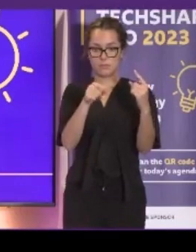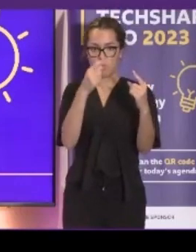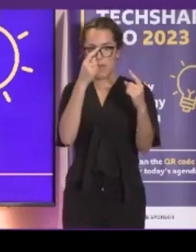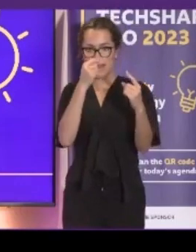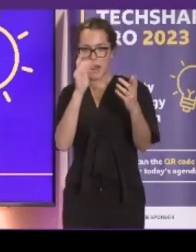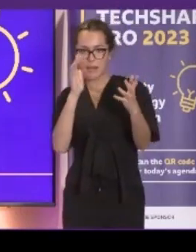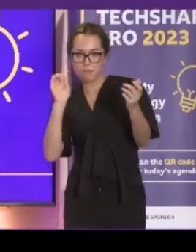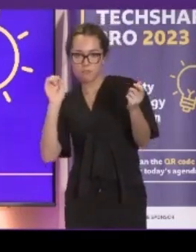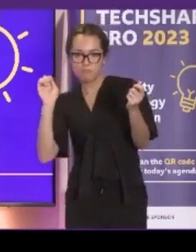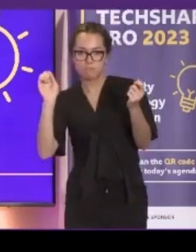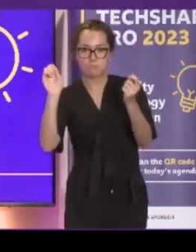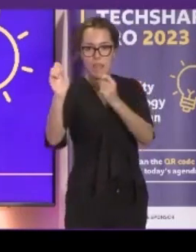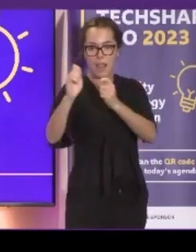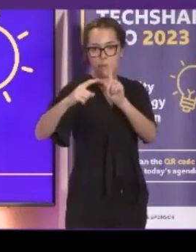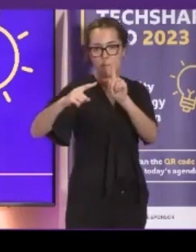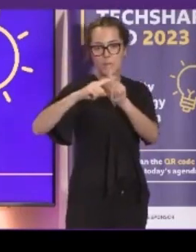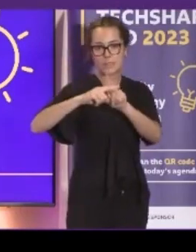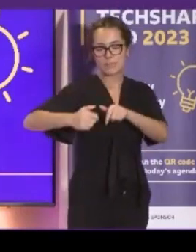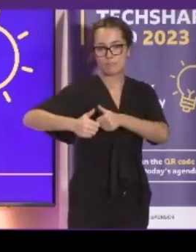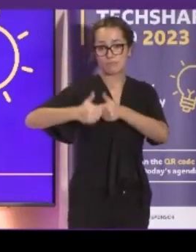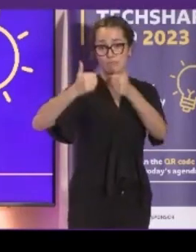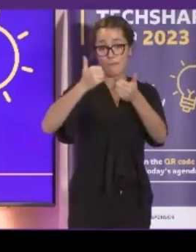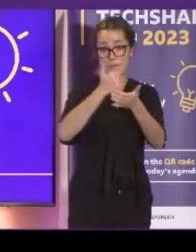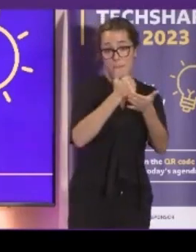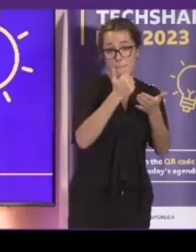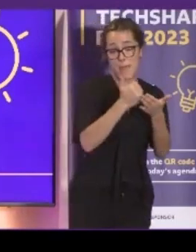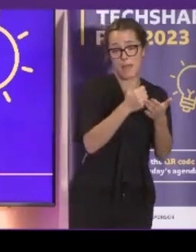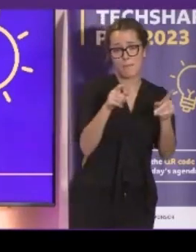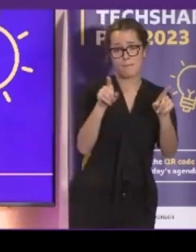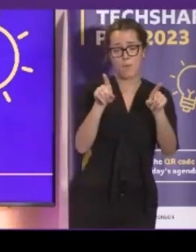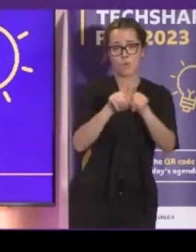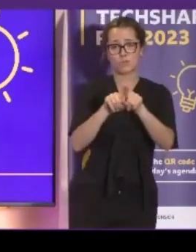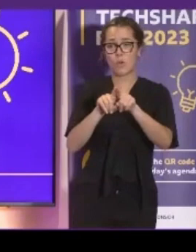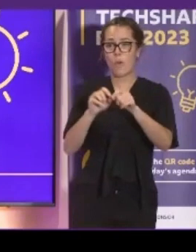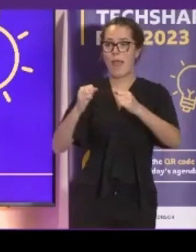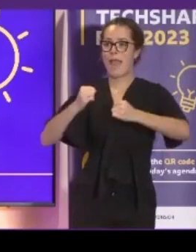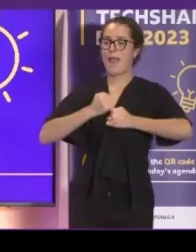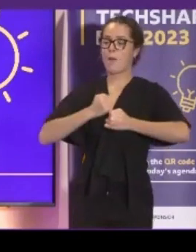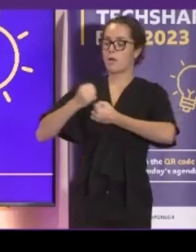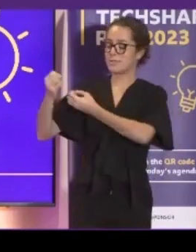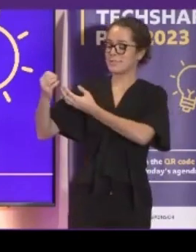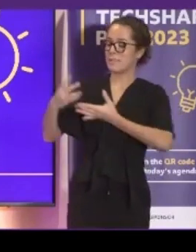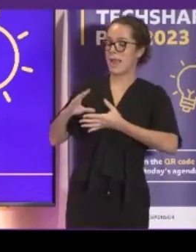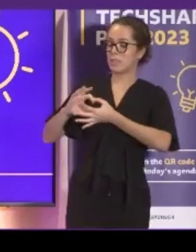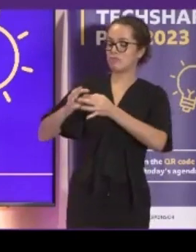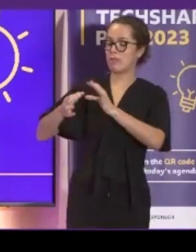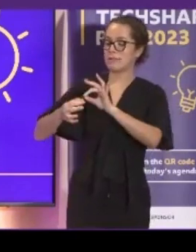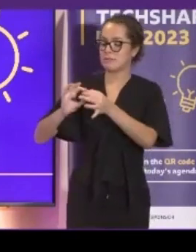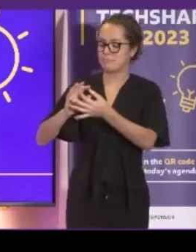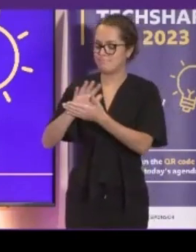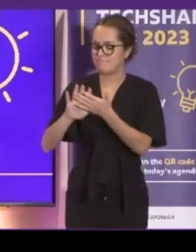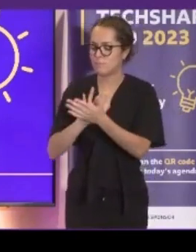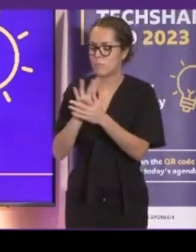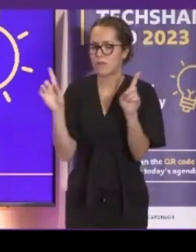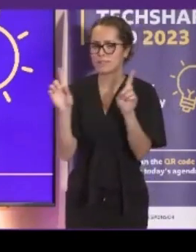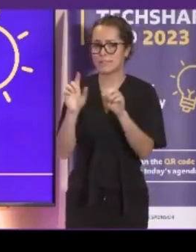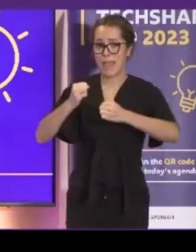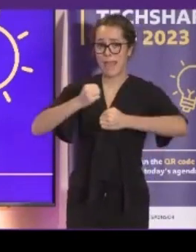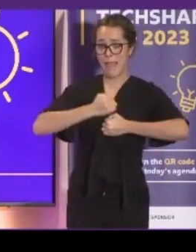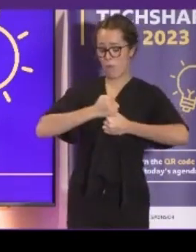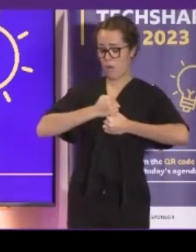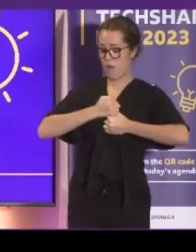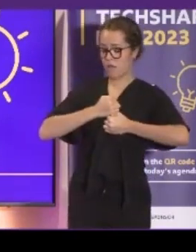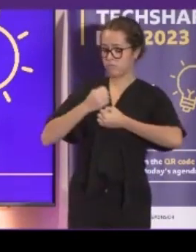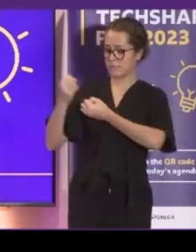positive change for the bank in general, but also within our supply chains. So that means that our supply chain